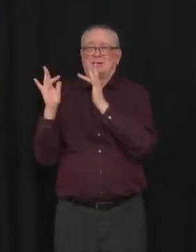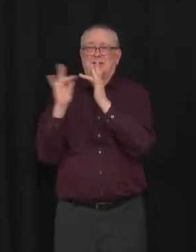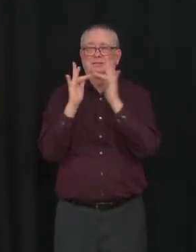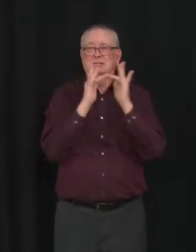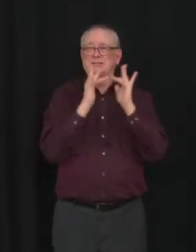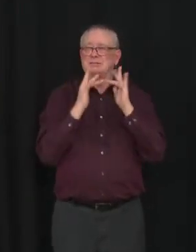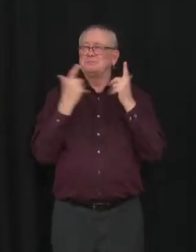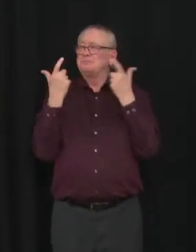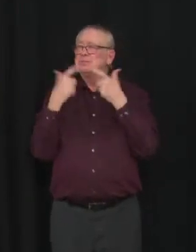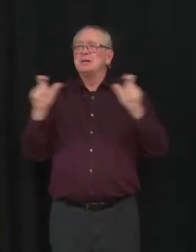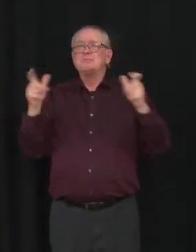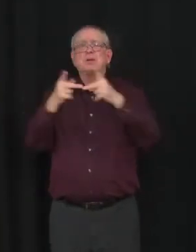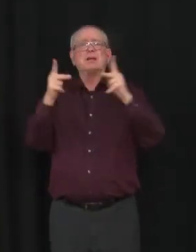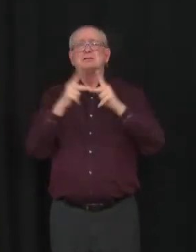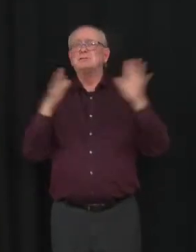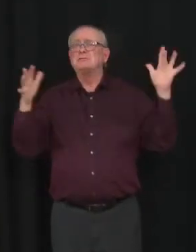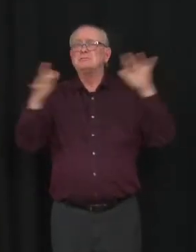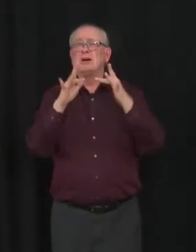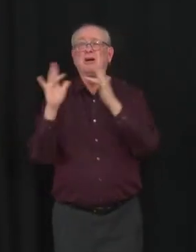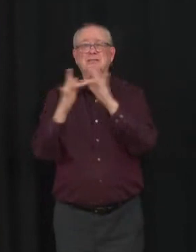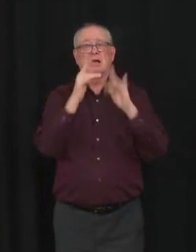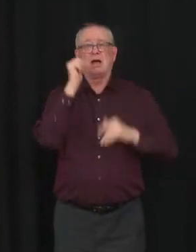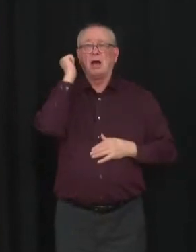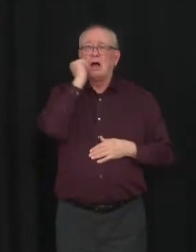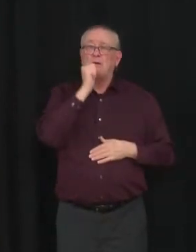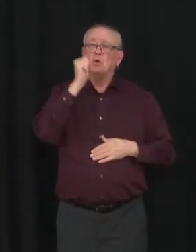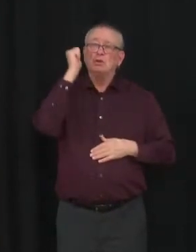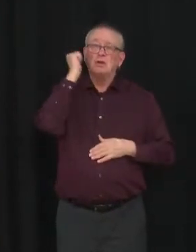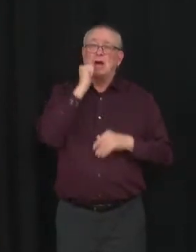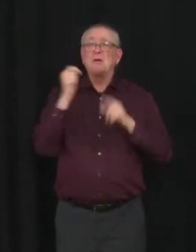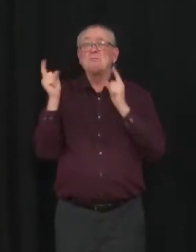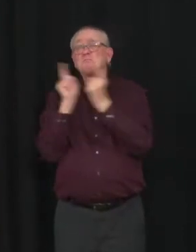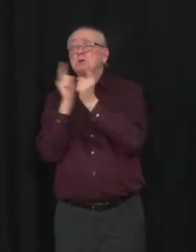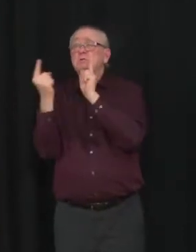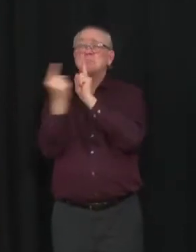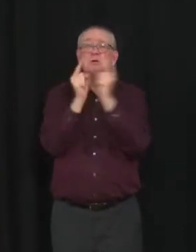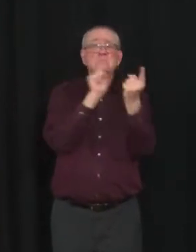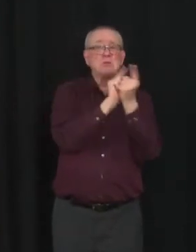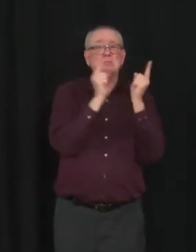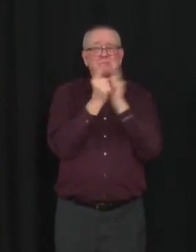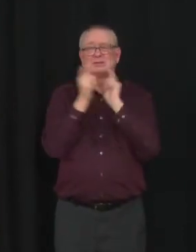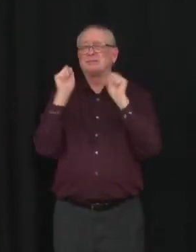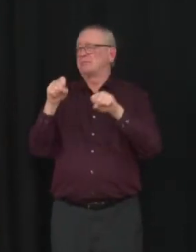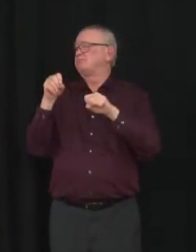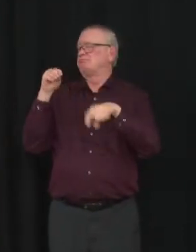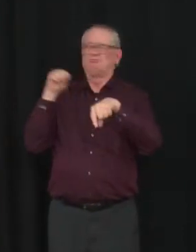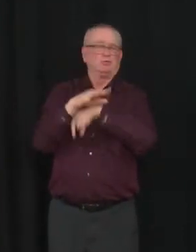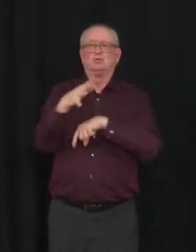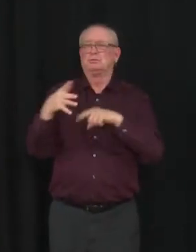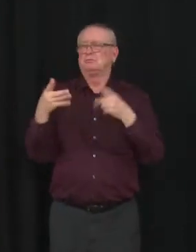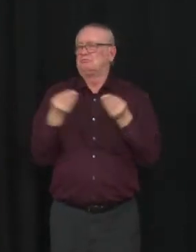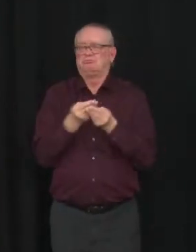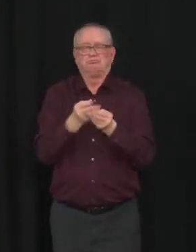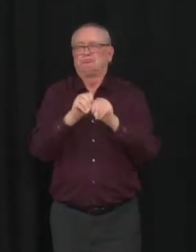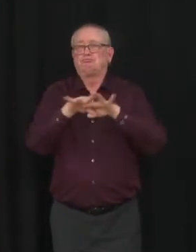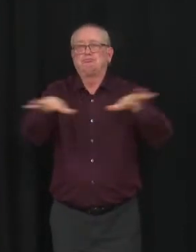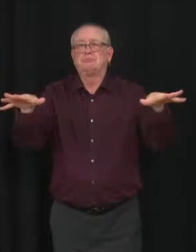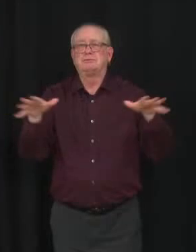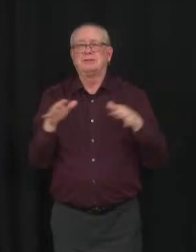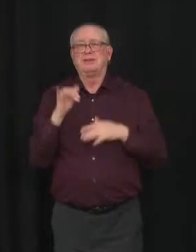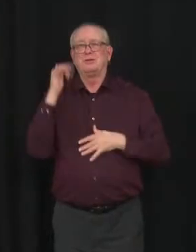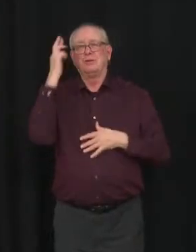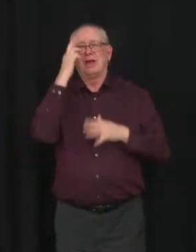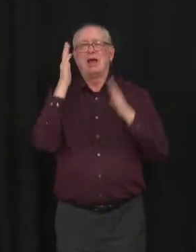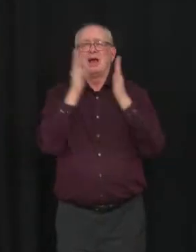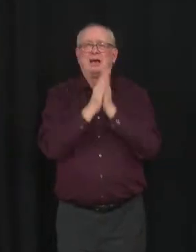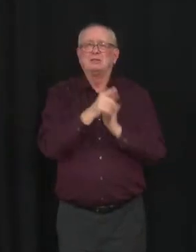actions can have an important impact as well. And that is why we are appealing to Albertans to reduce their number of